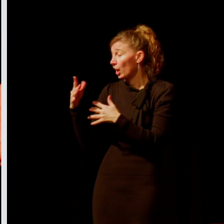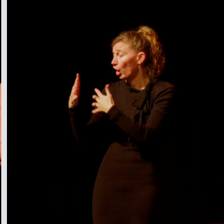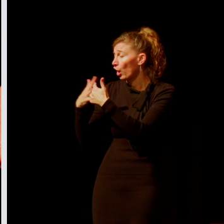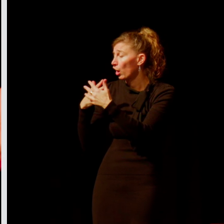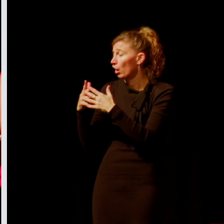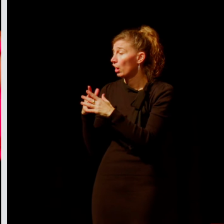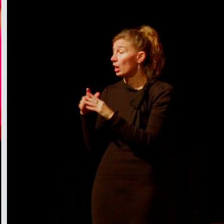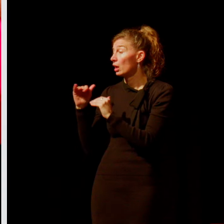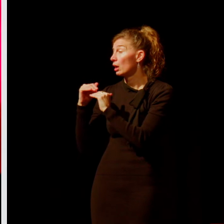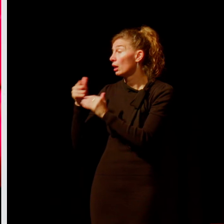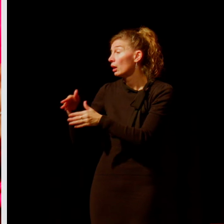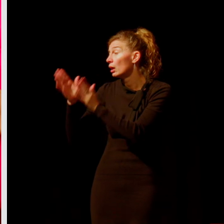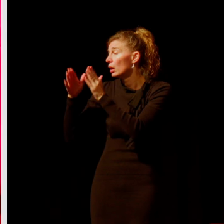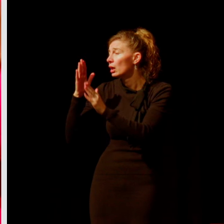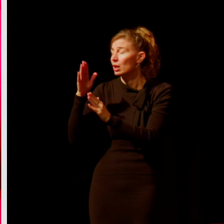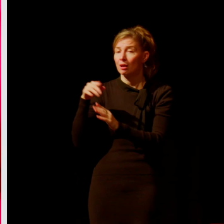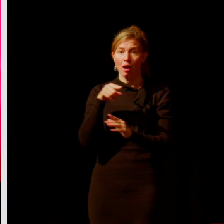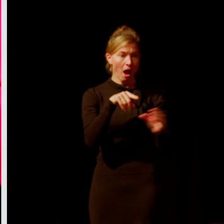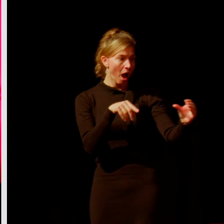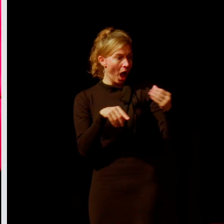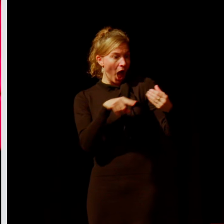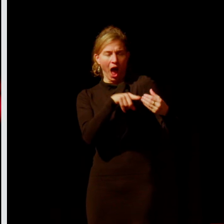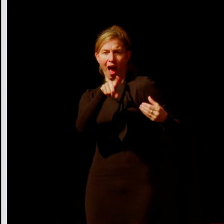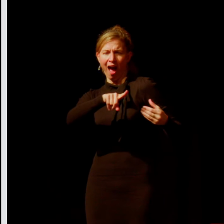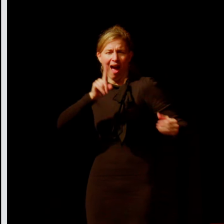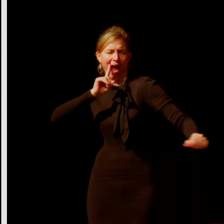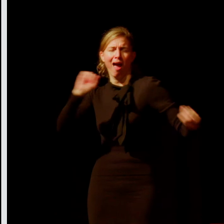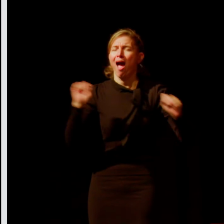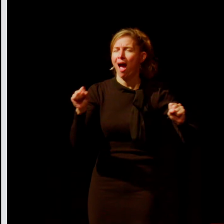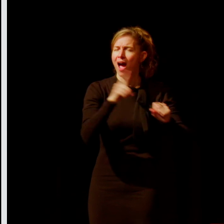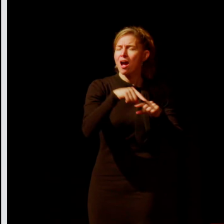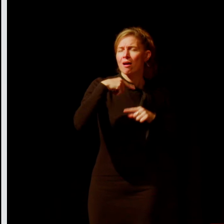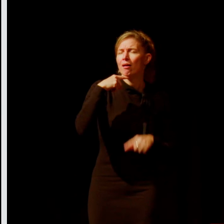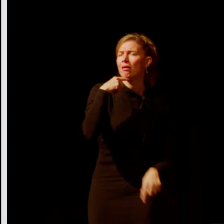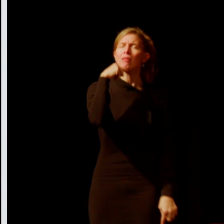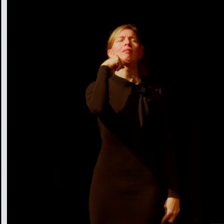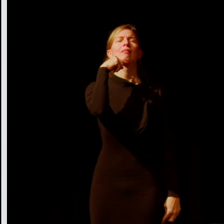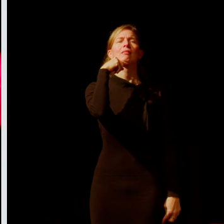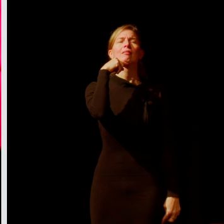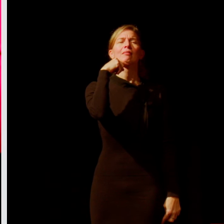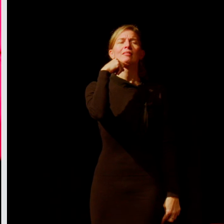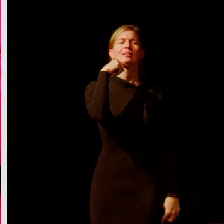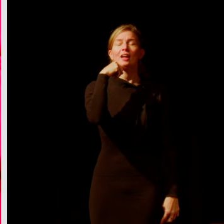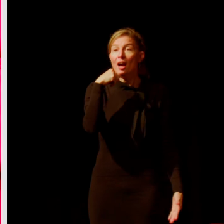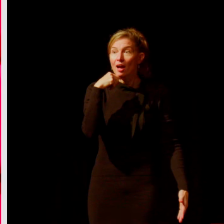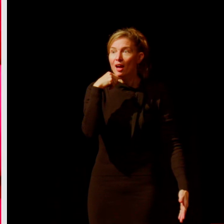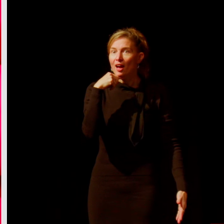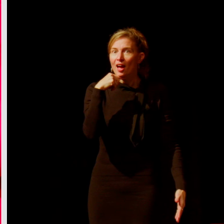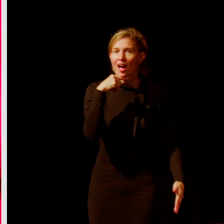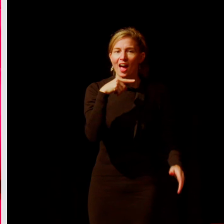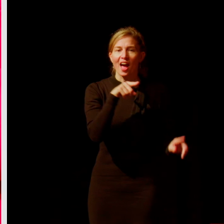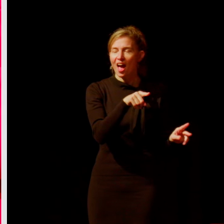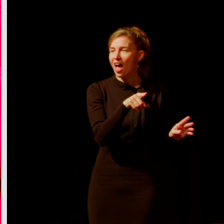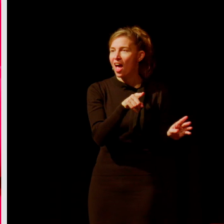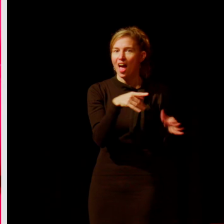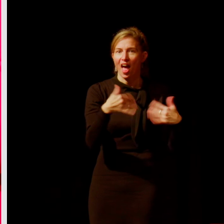just fashionable. She's fearless, she's defiant, she holds her head high, and silently tells me to do the